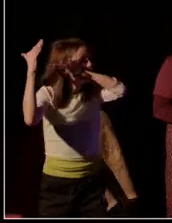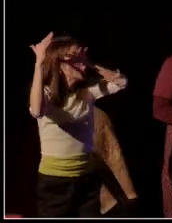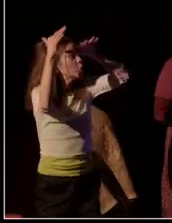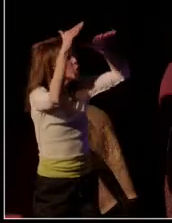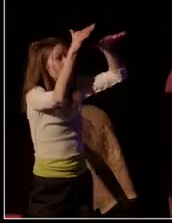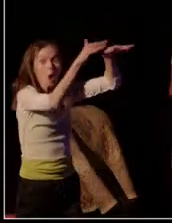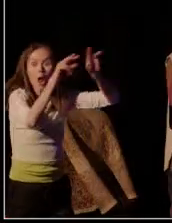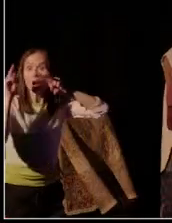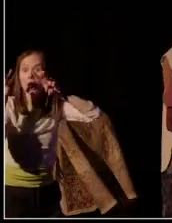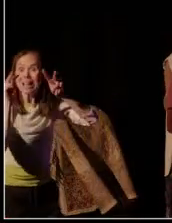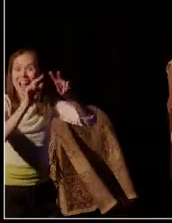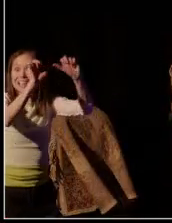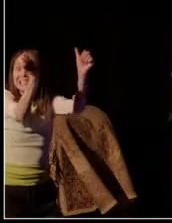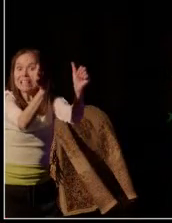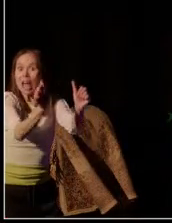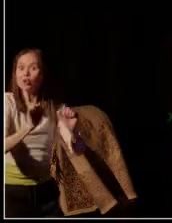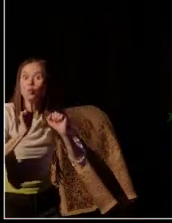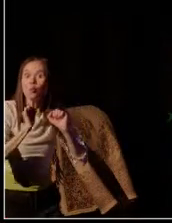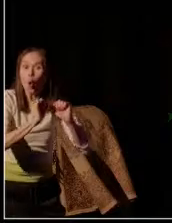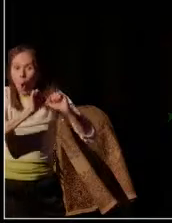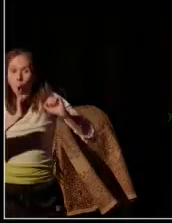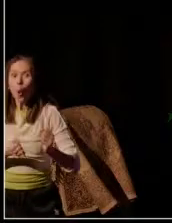view the statue.